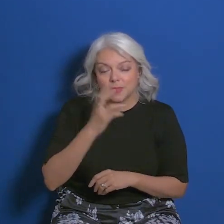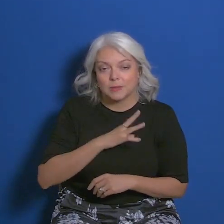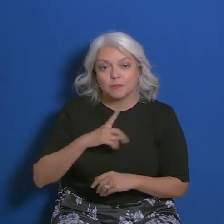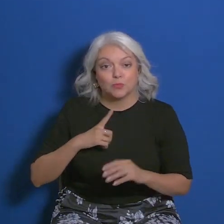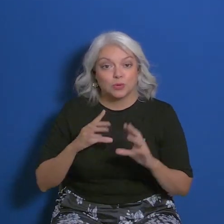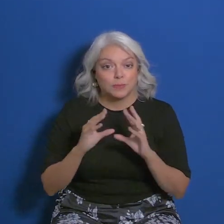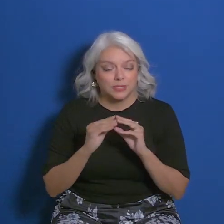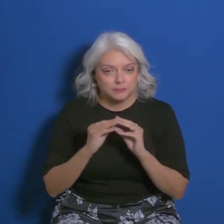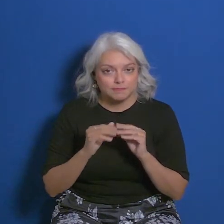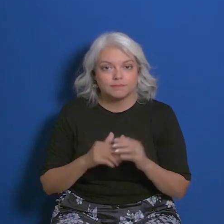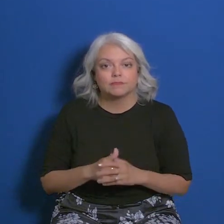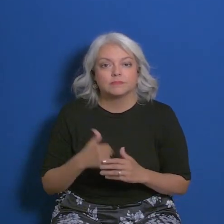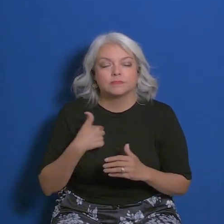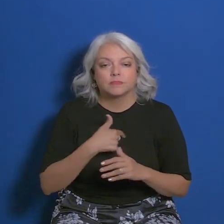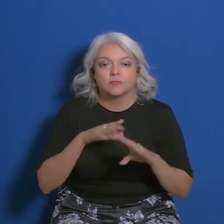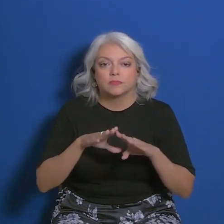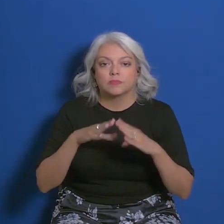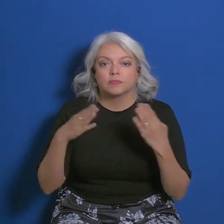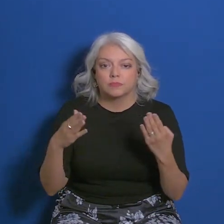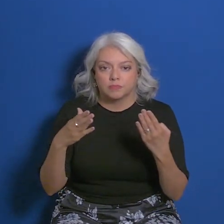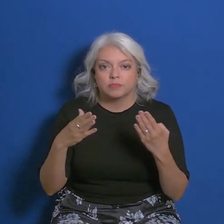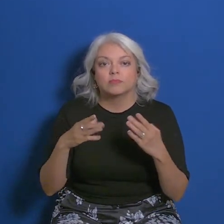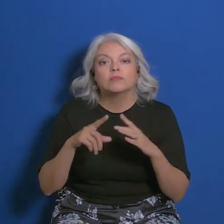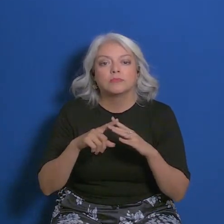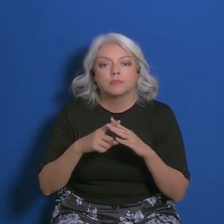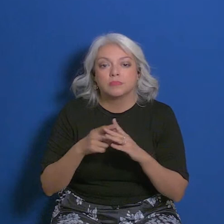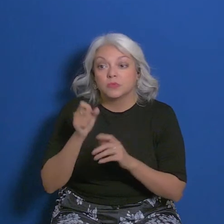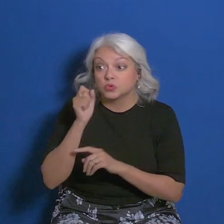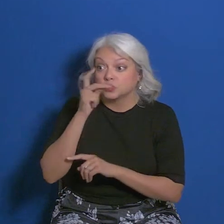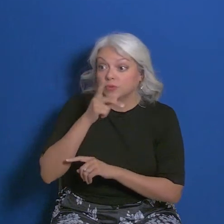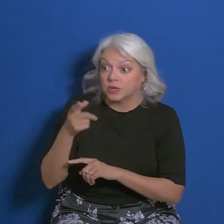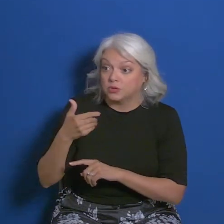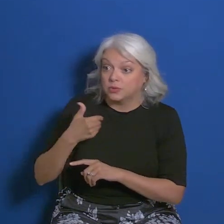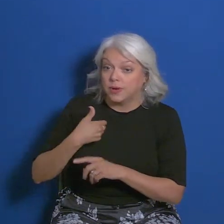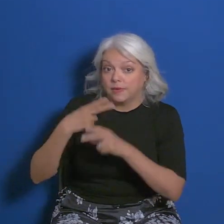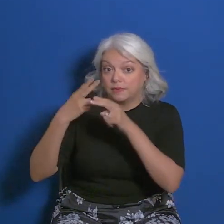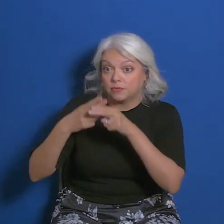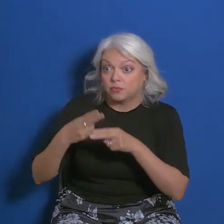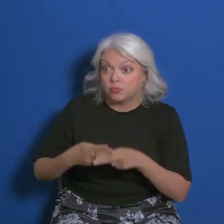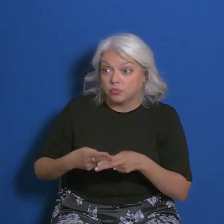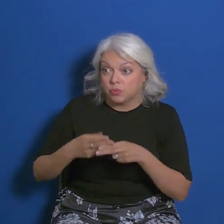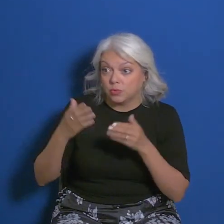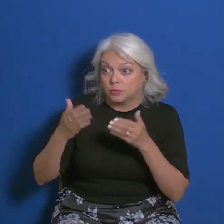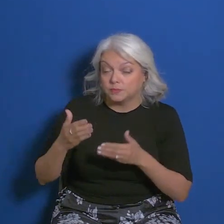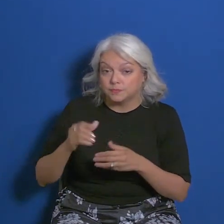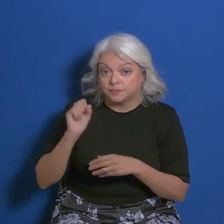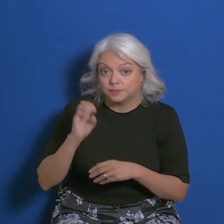meeting. We have a call to order. Sukay, do you have the roll? I do.